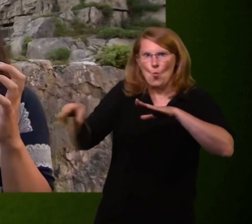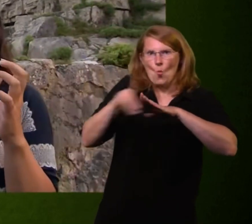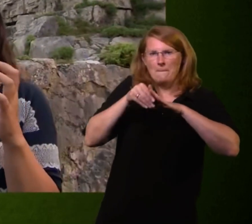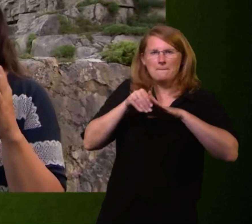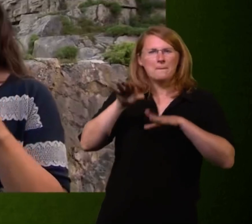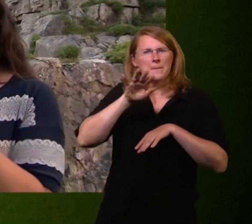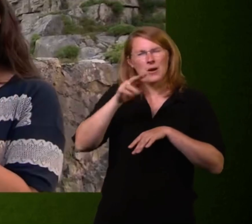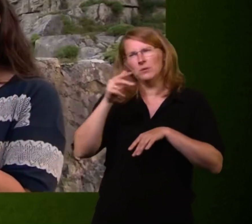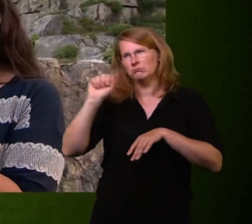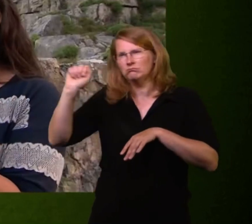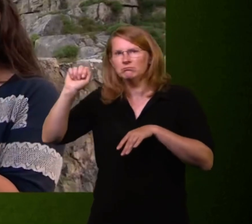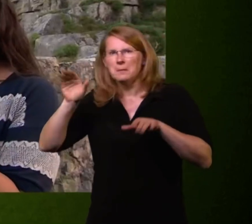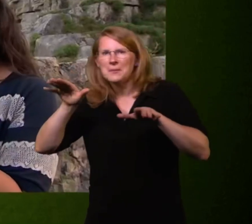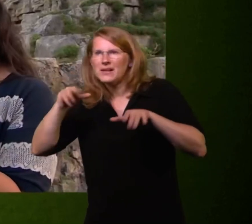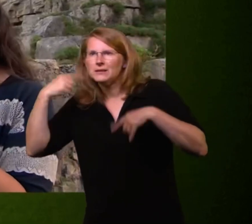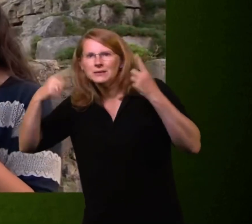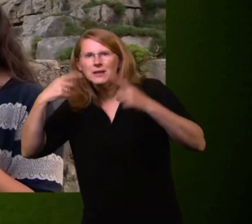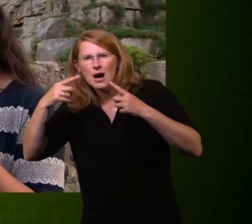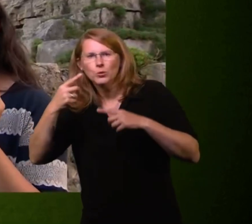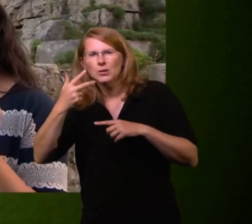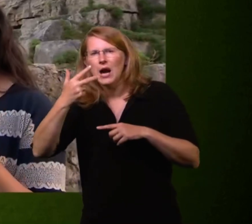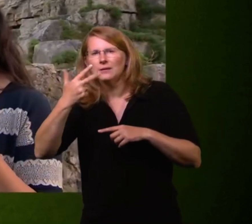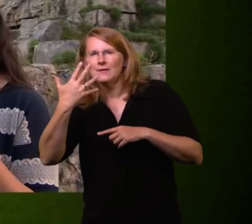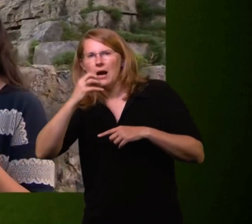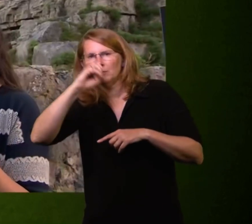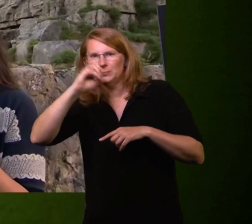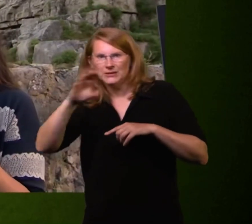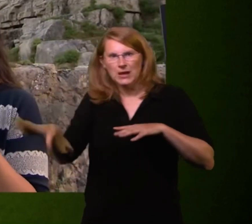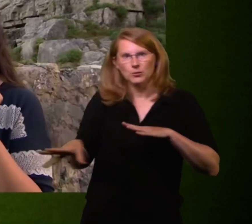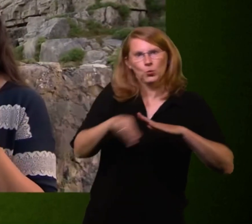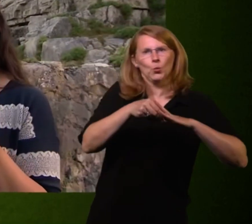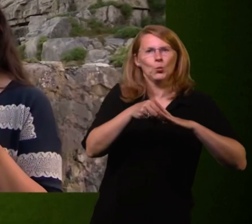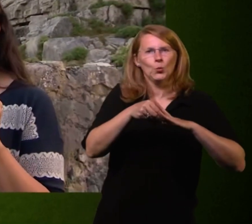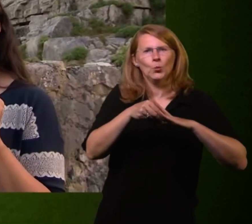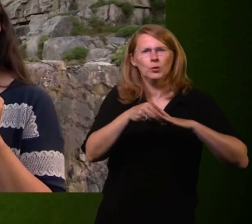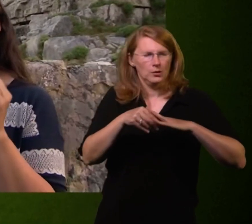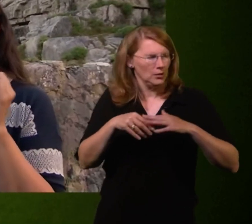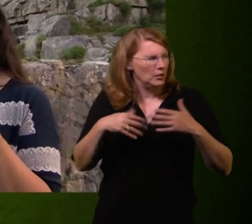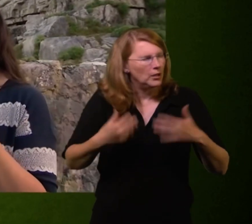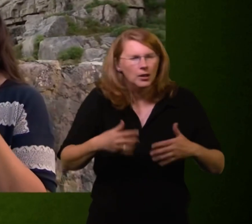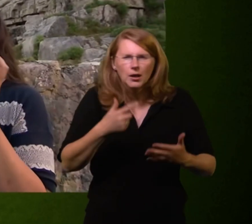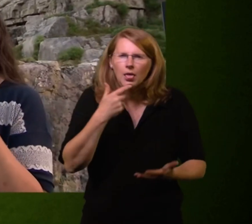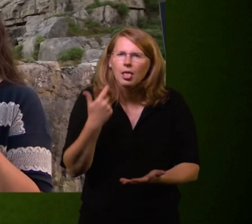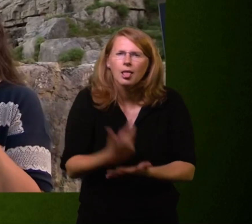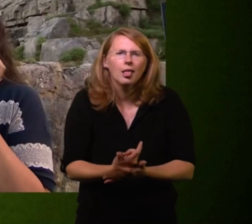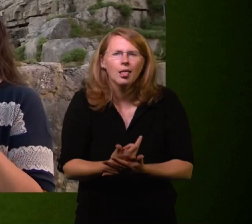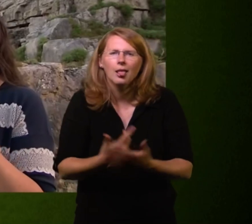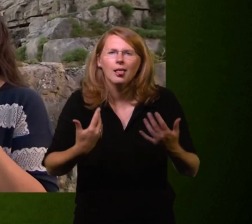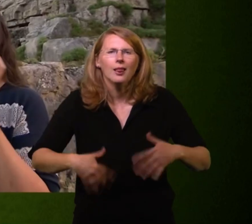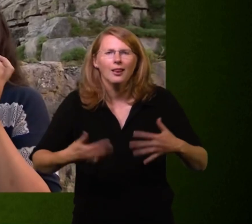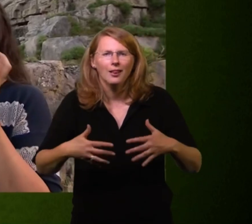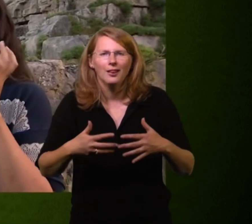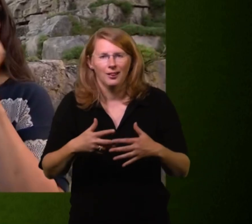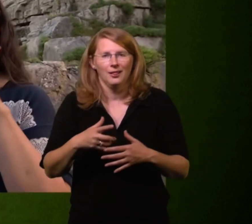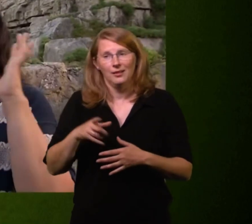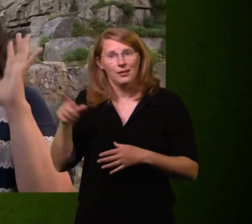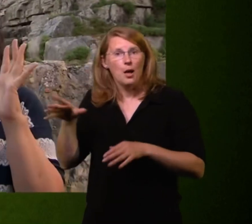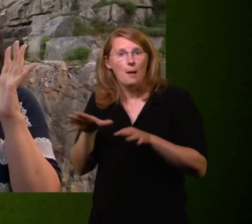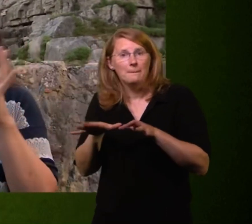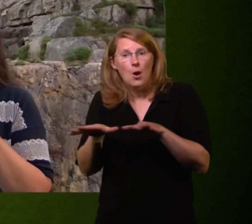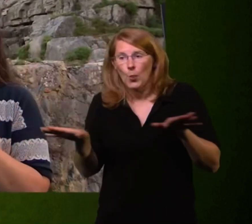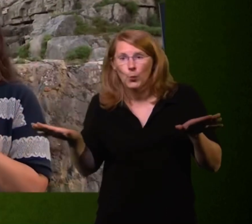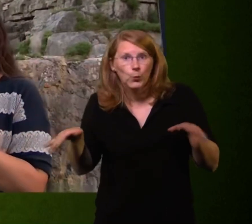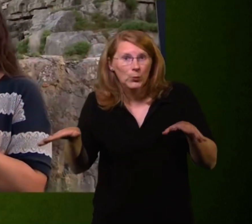sound blocker. They can basically absorb 85% of the echolocating bat's sonar signals, which is